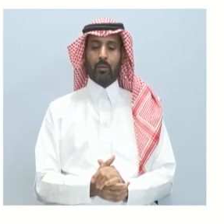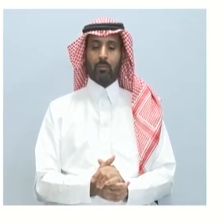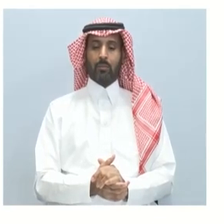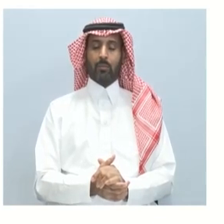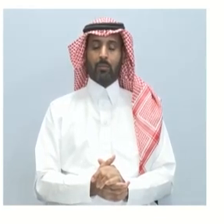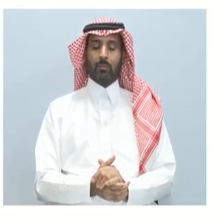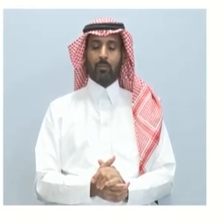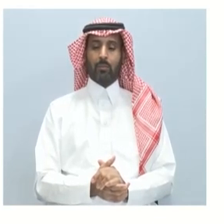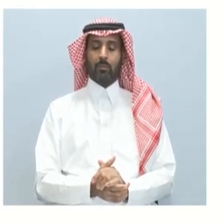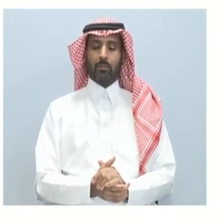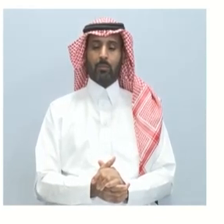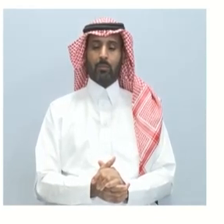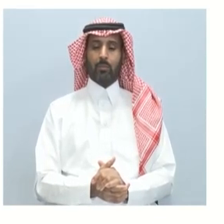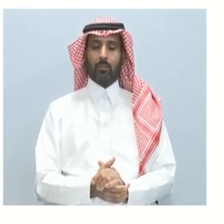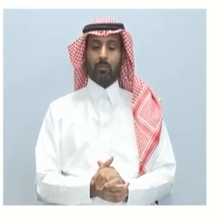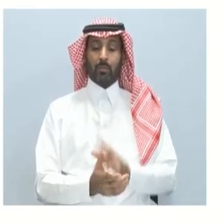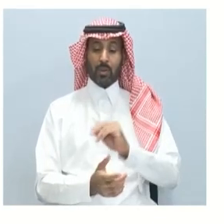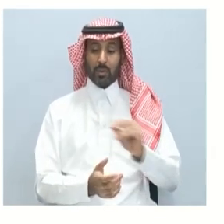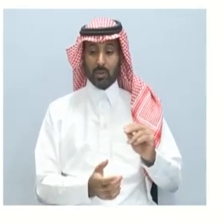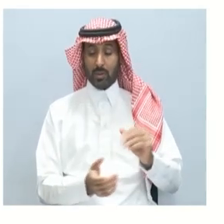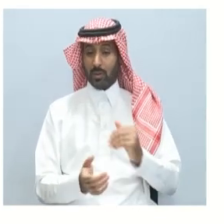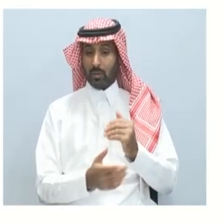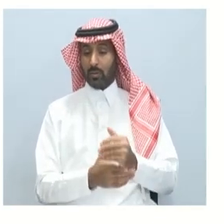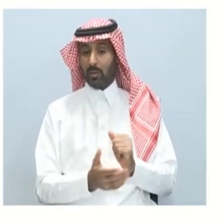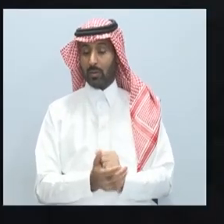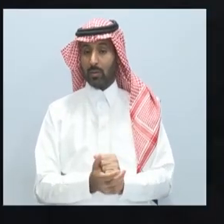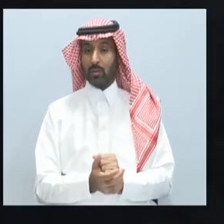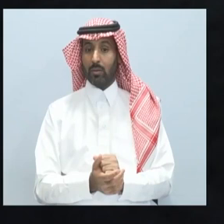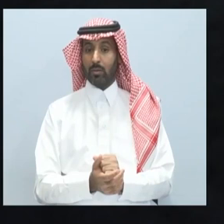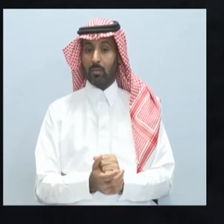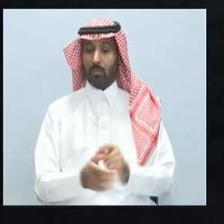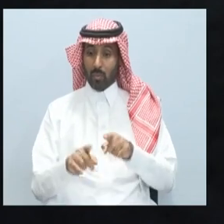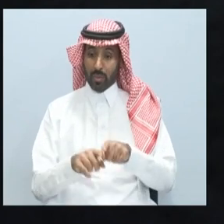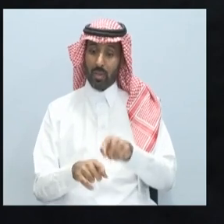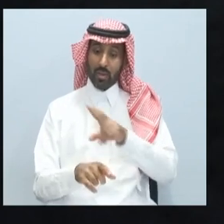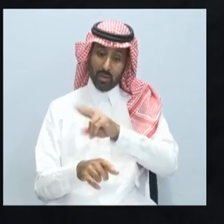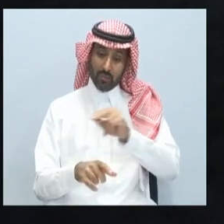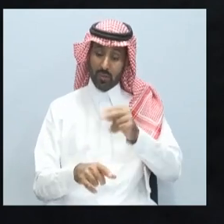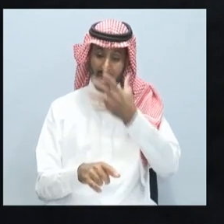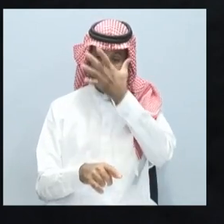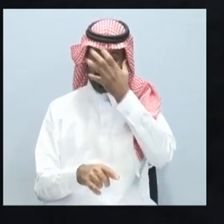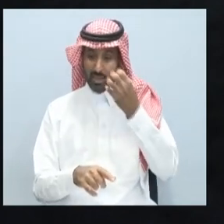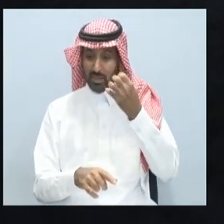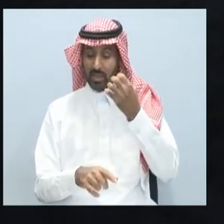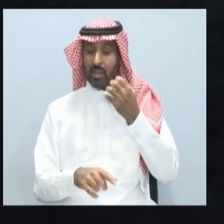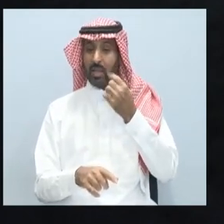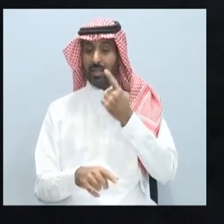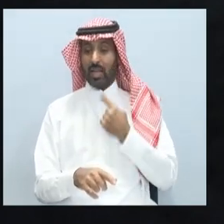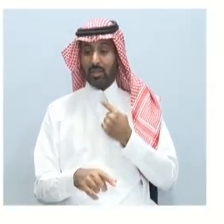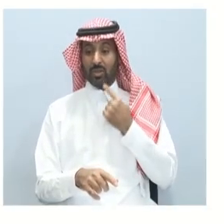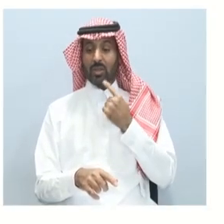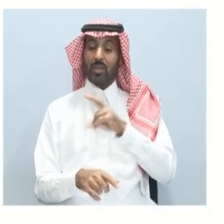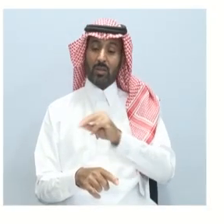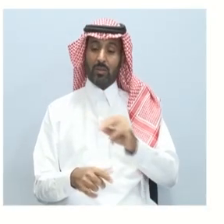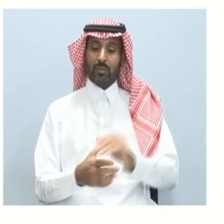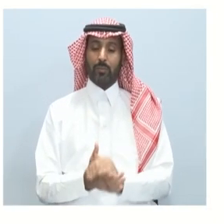We have here, they have the same goal. We want something that they both share, they both want at the same time. So we can find